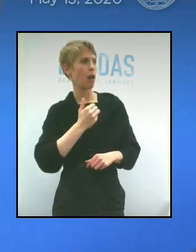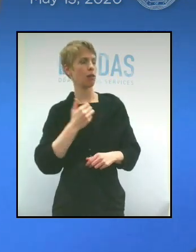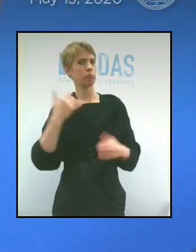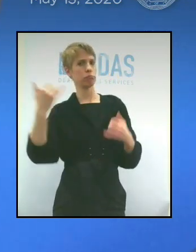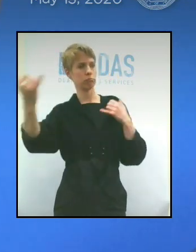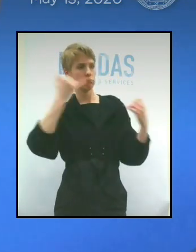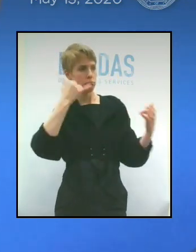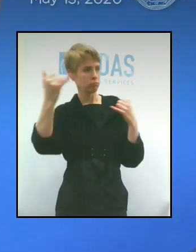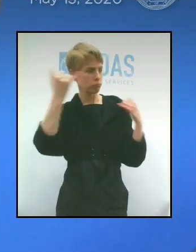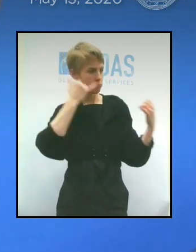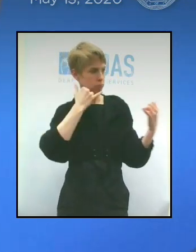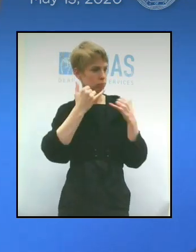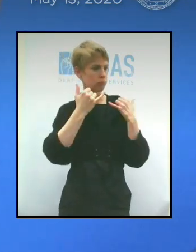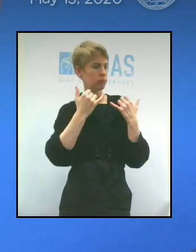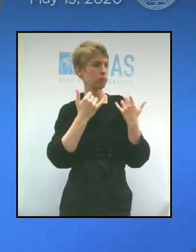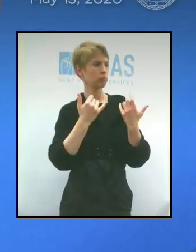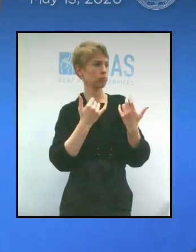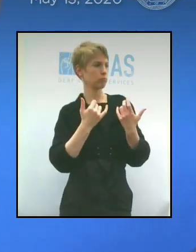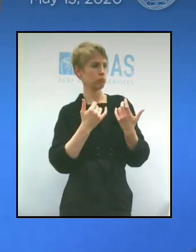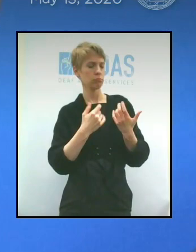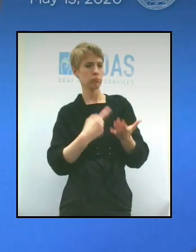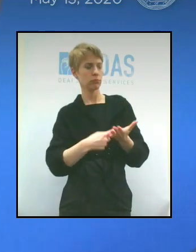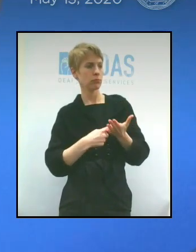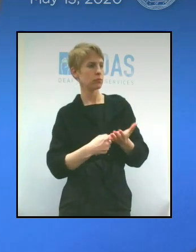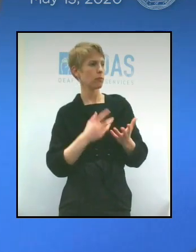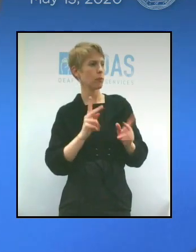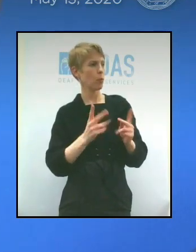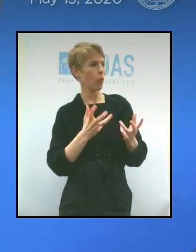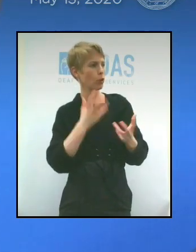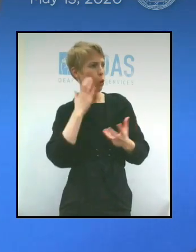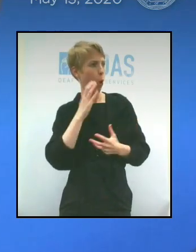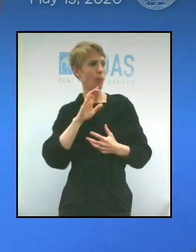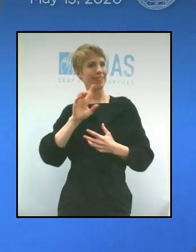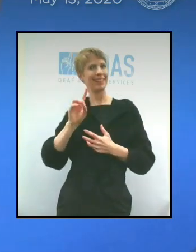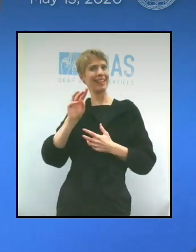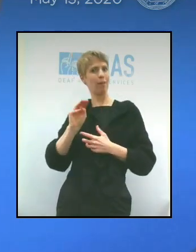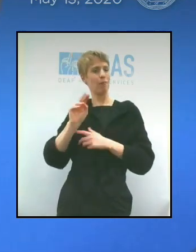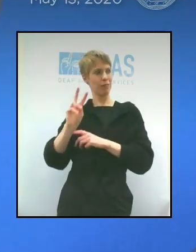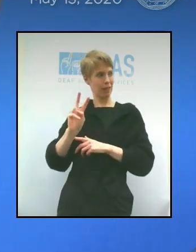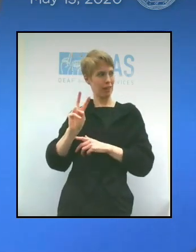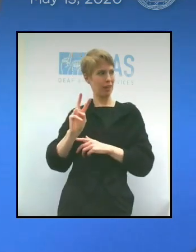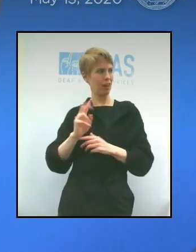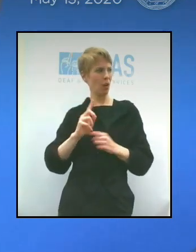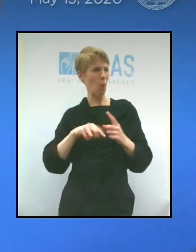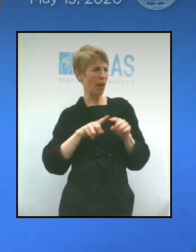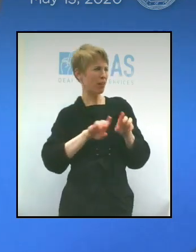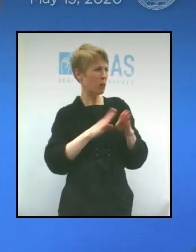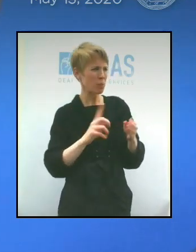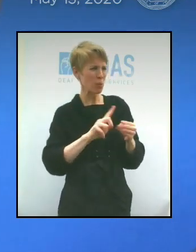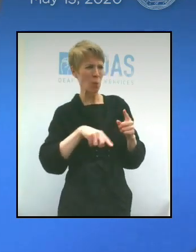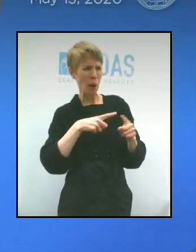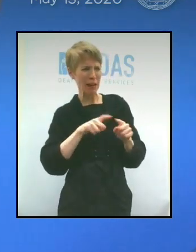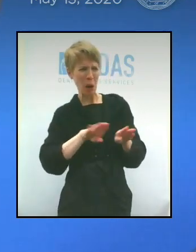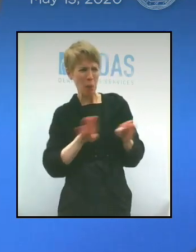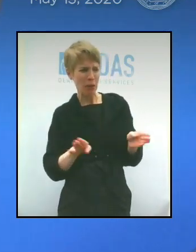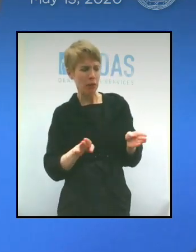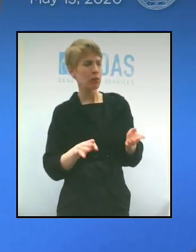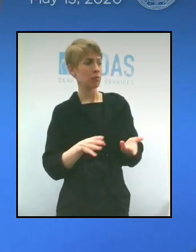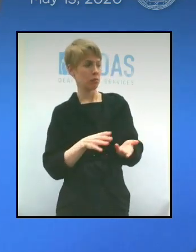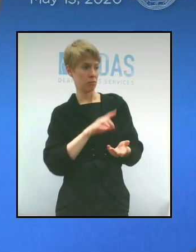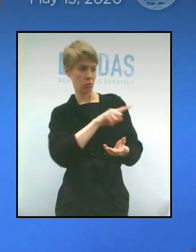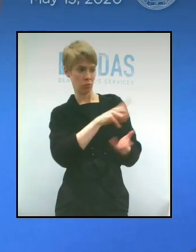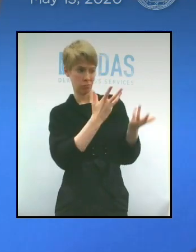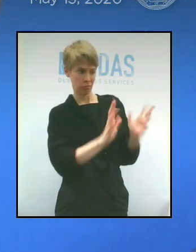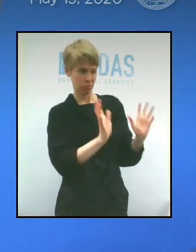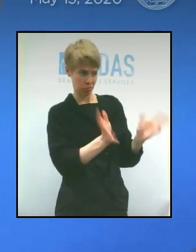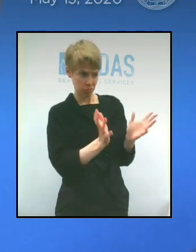the reopening of the DMV. Are you having any conversations with the state about when that could